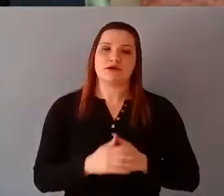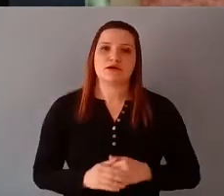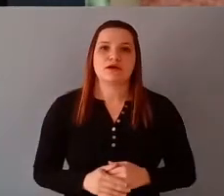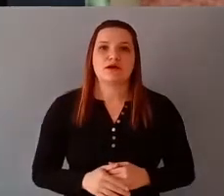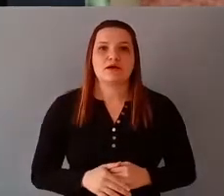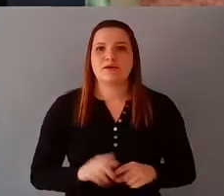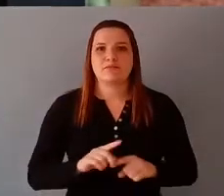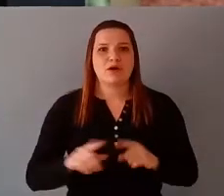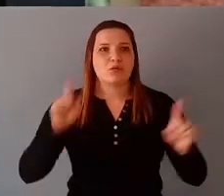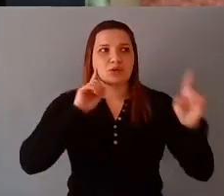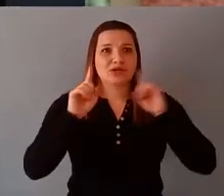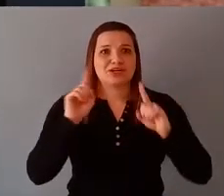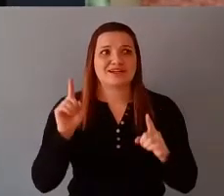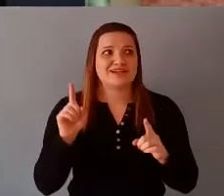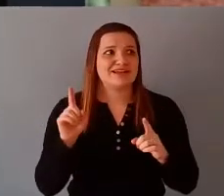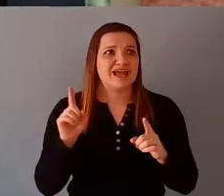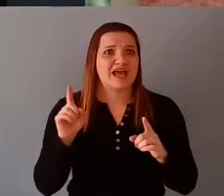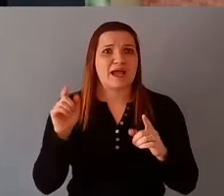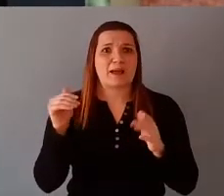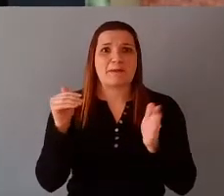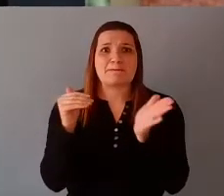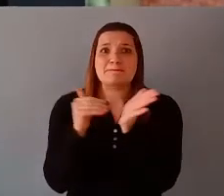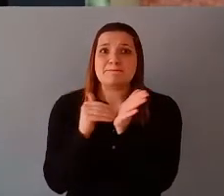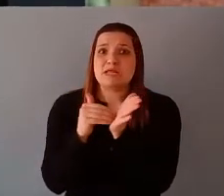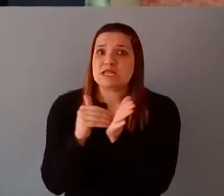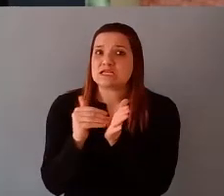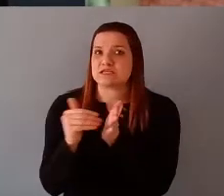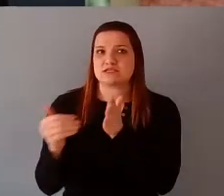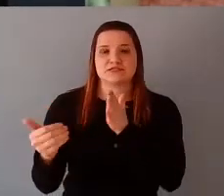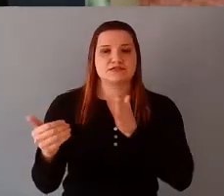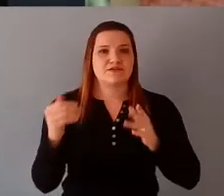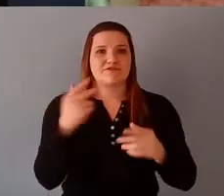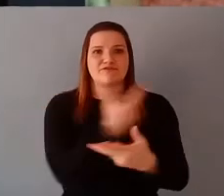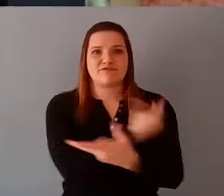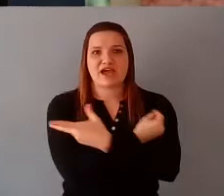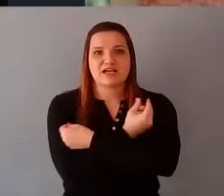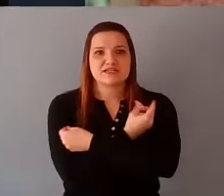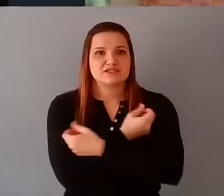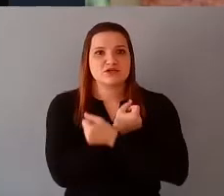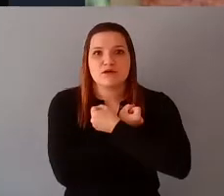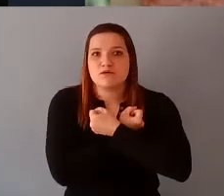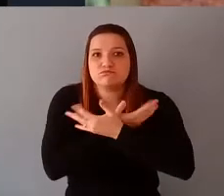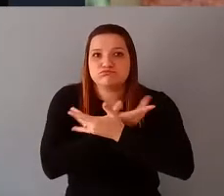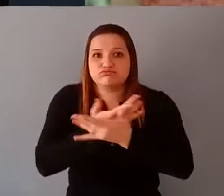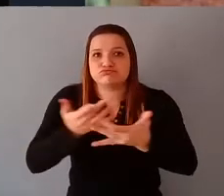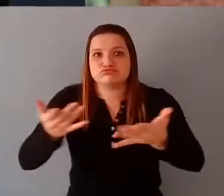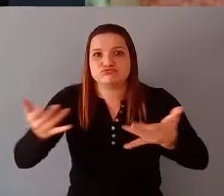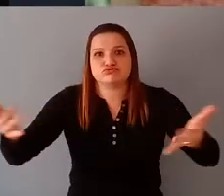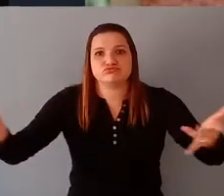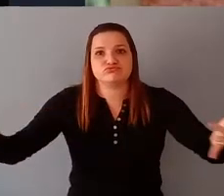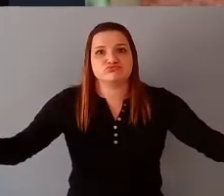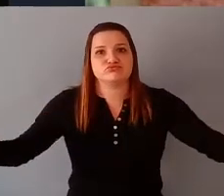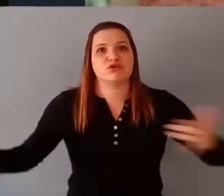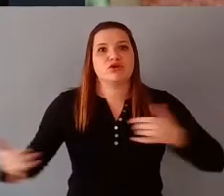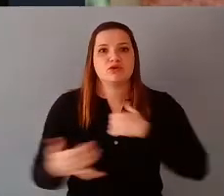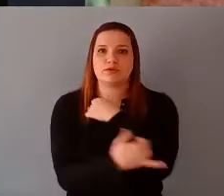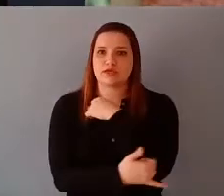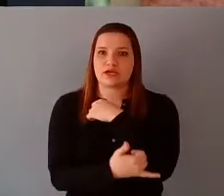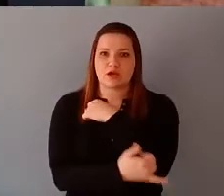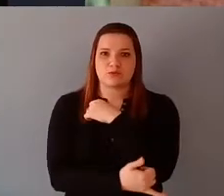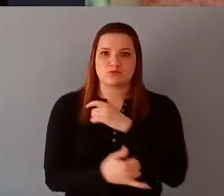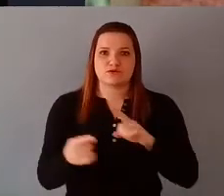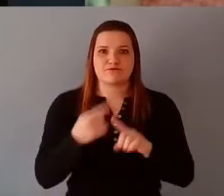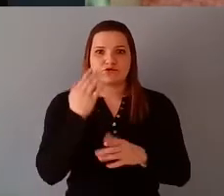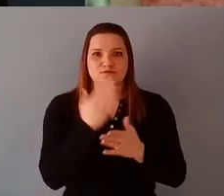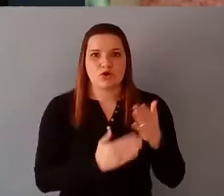hearing tens of millions of vaccines will then start being distributed across the country in the first